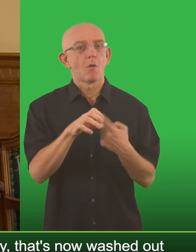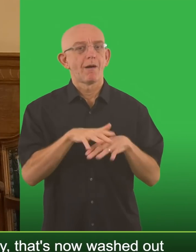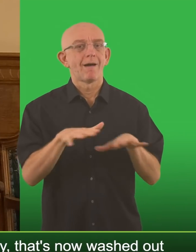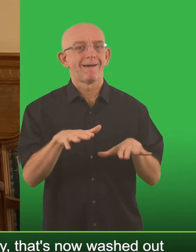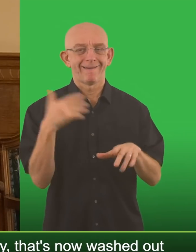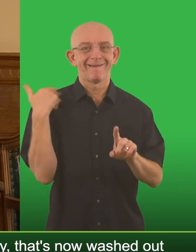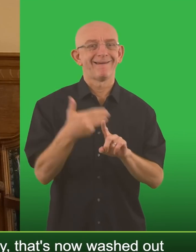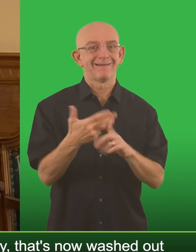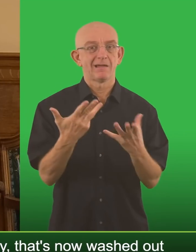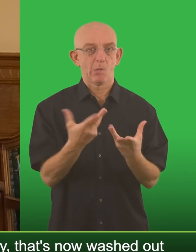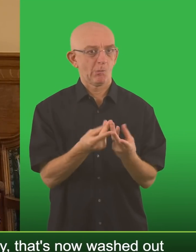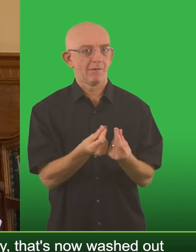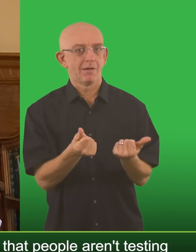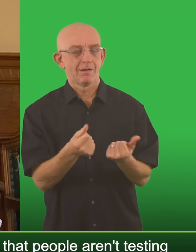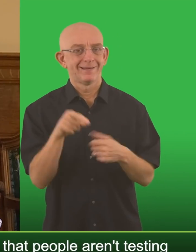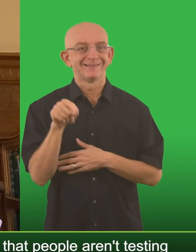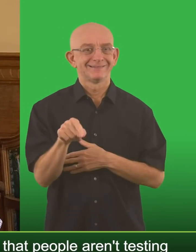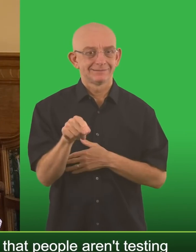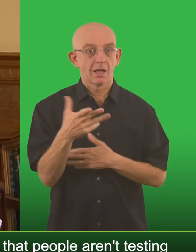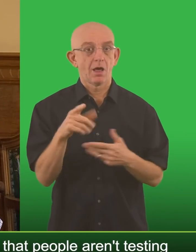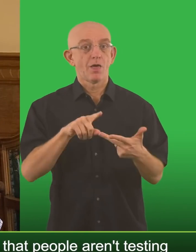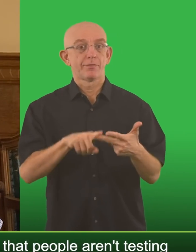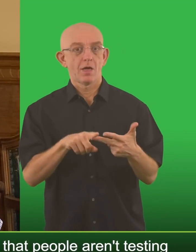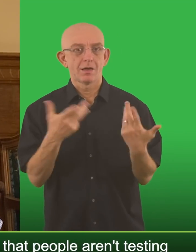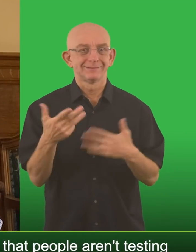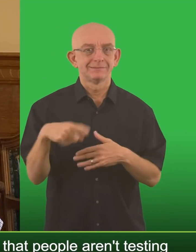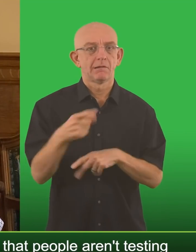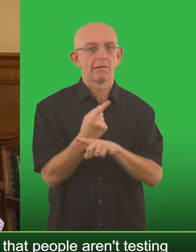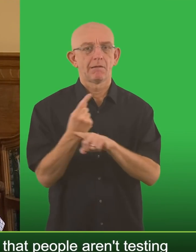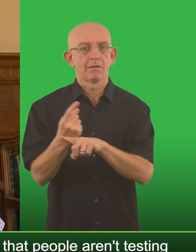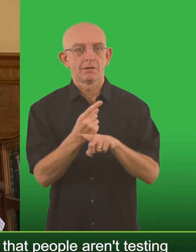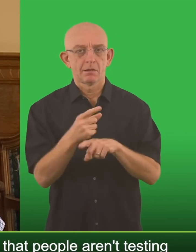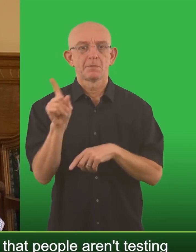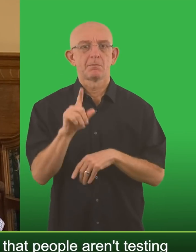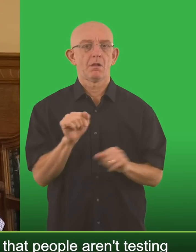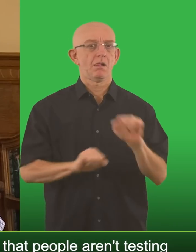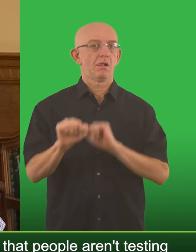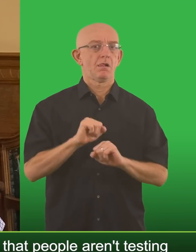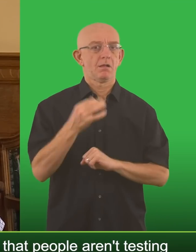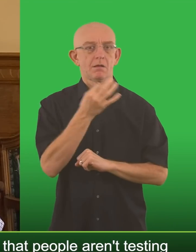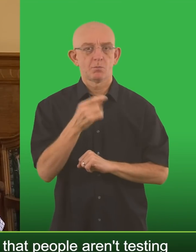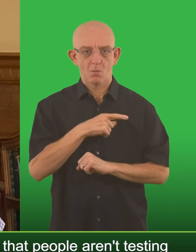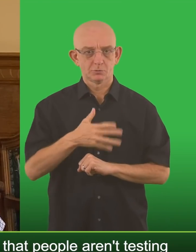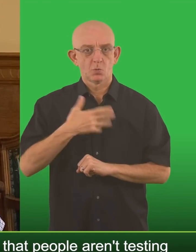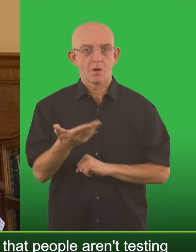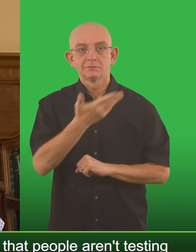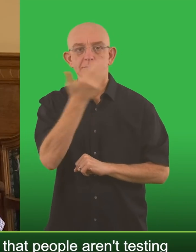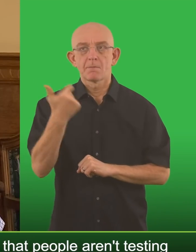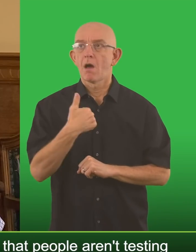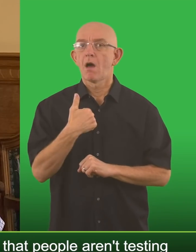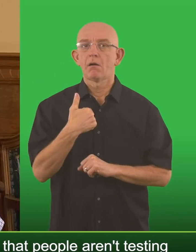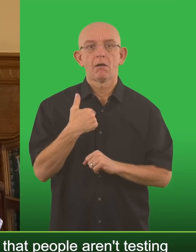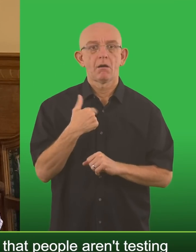effect was definitely in play. That's now washed out. And thirdly, there's a lot of anecdotal evidence that people aren't testing as much because they don't want to start